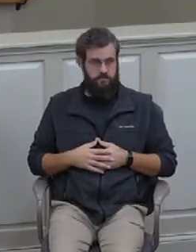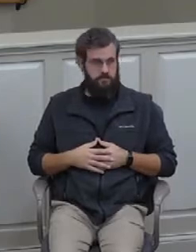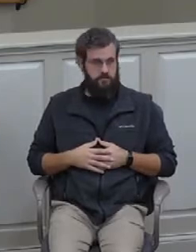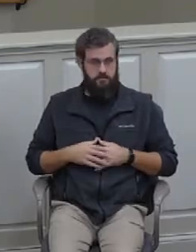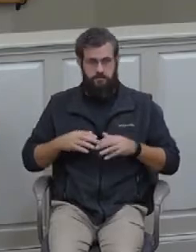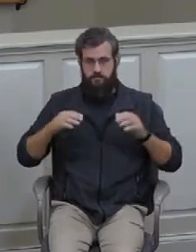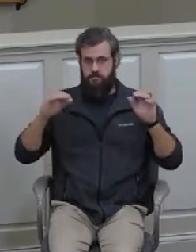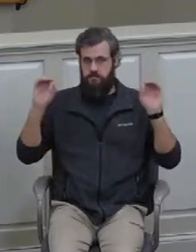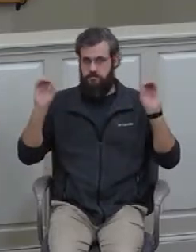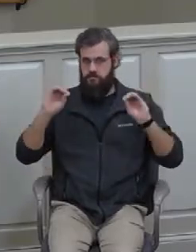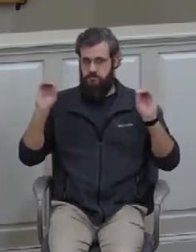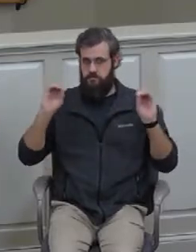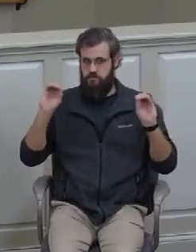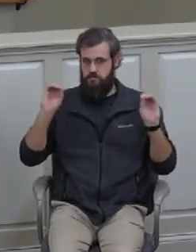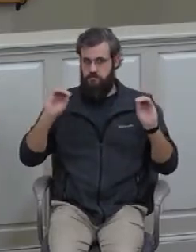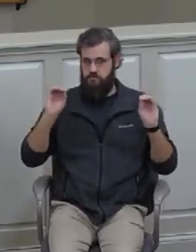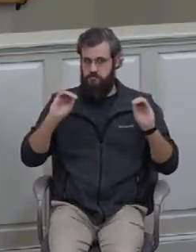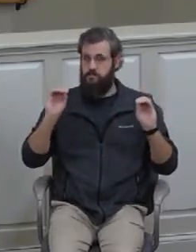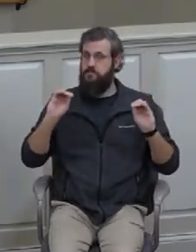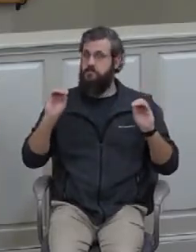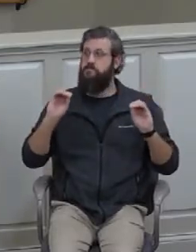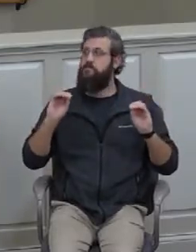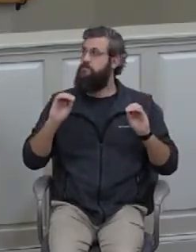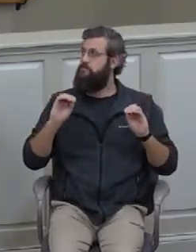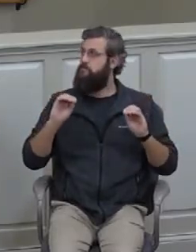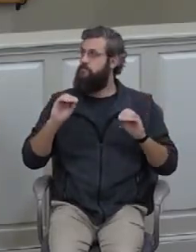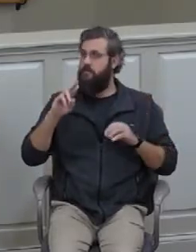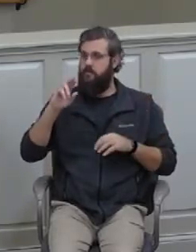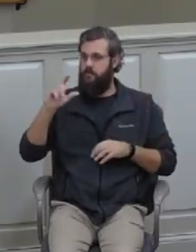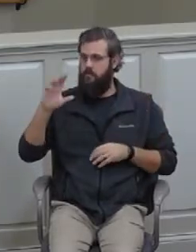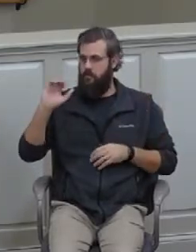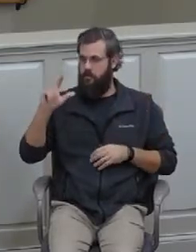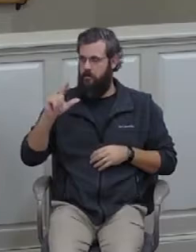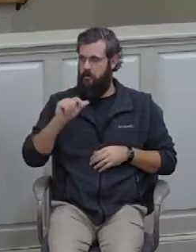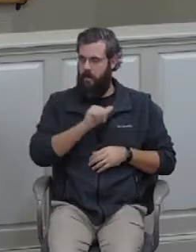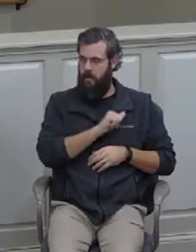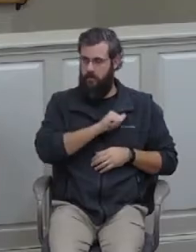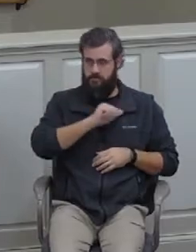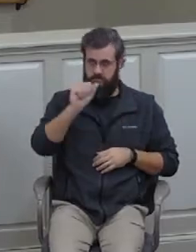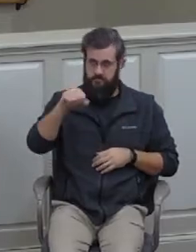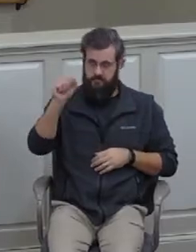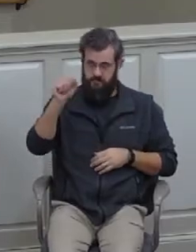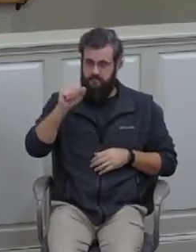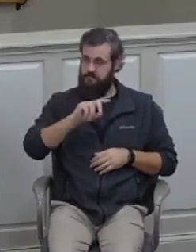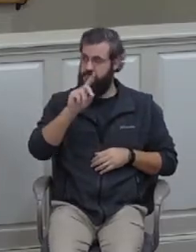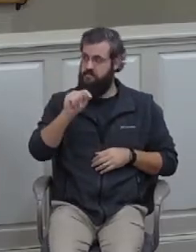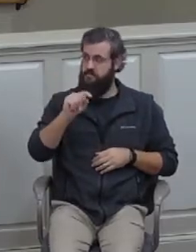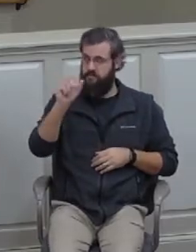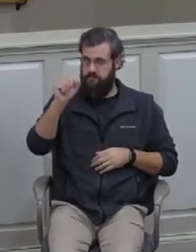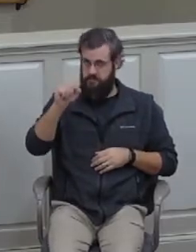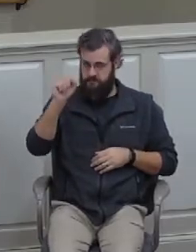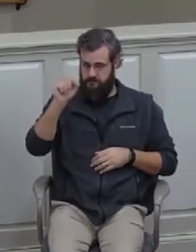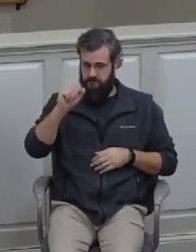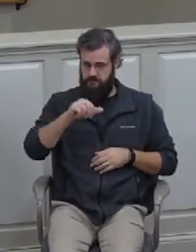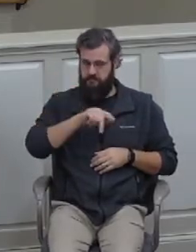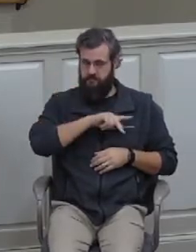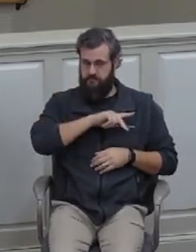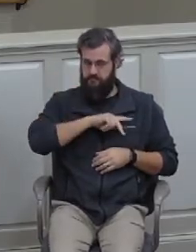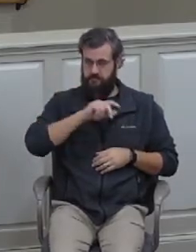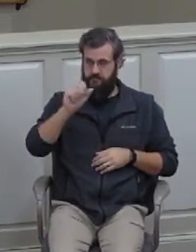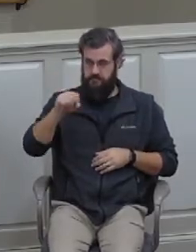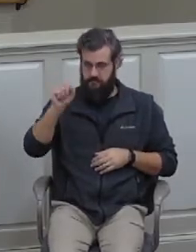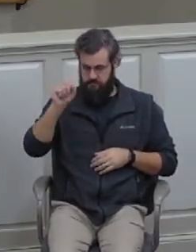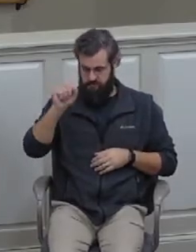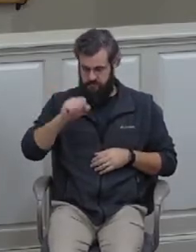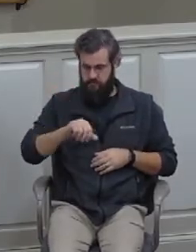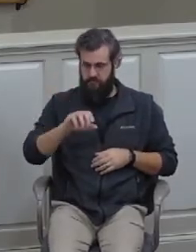Seeing none. Roll call, please. Commissioner Atkins? Yes, ma'am. Commissioner Terry? Yes. Mayor Paris? Yes,